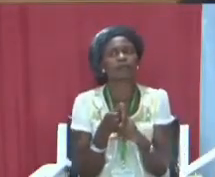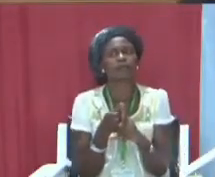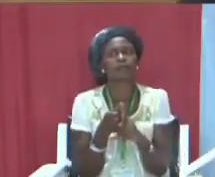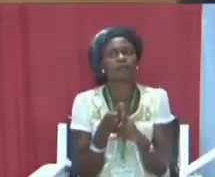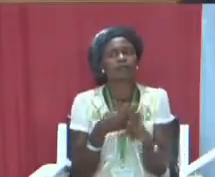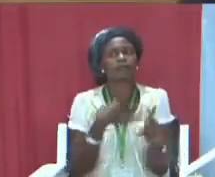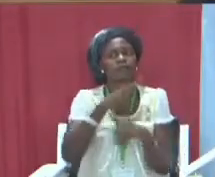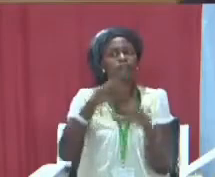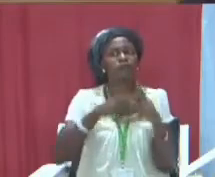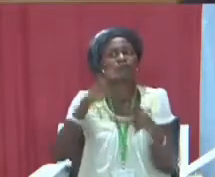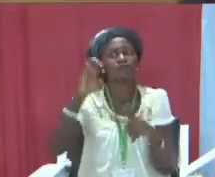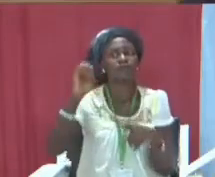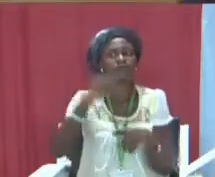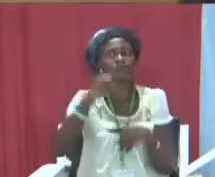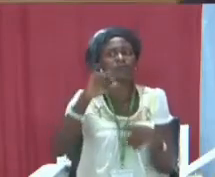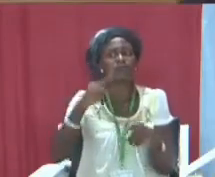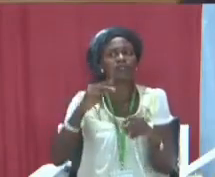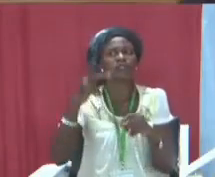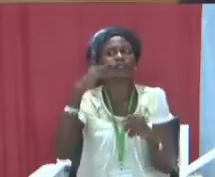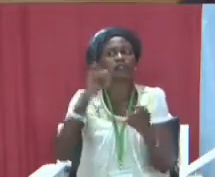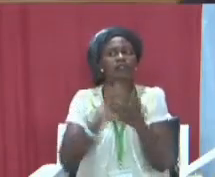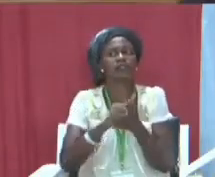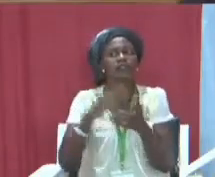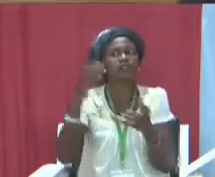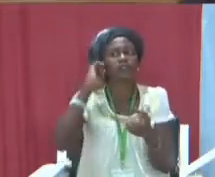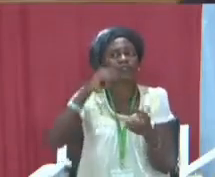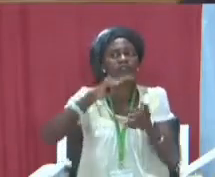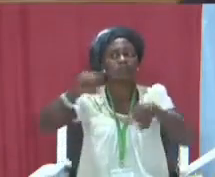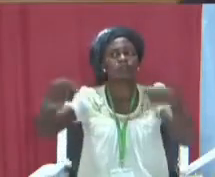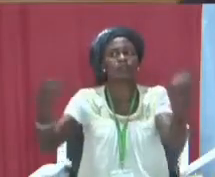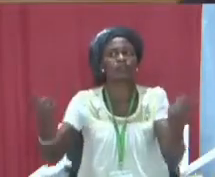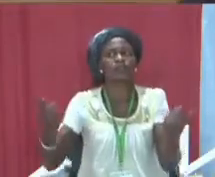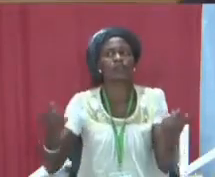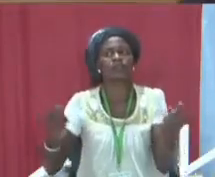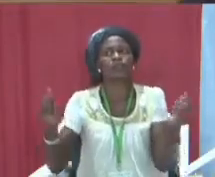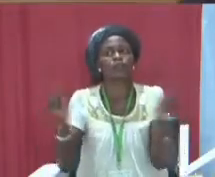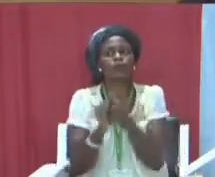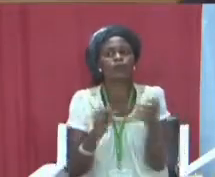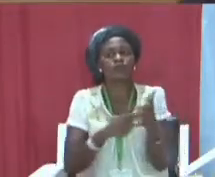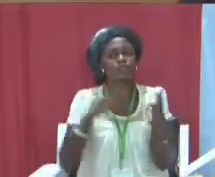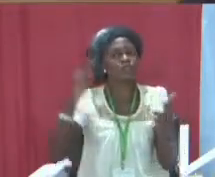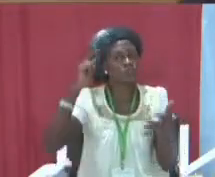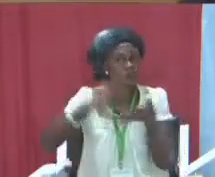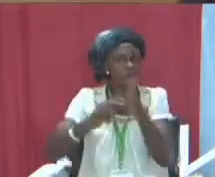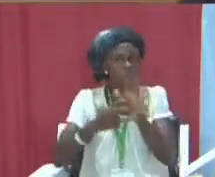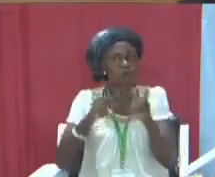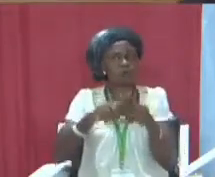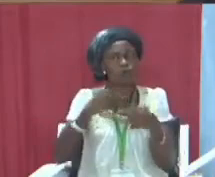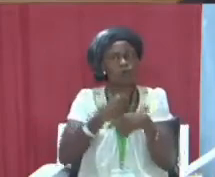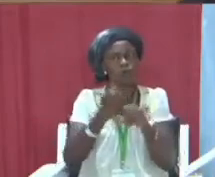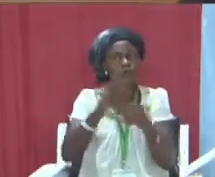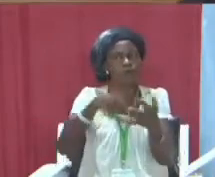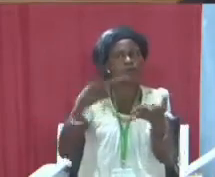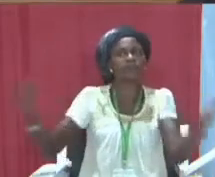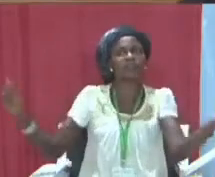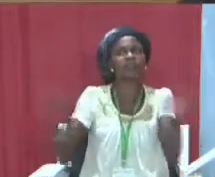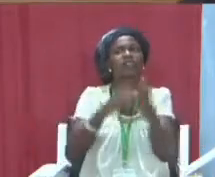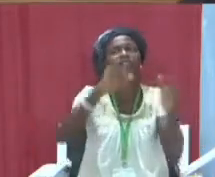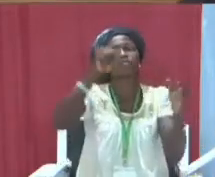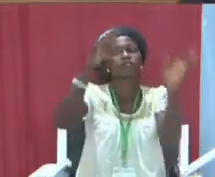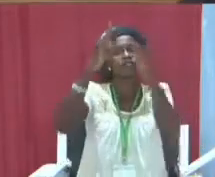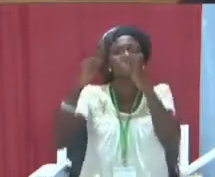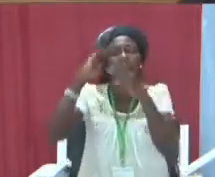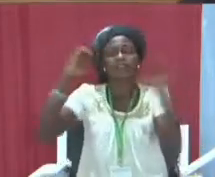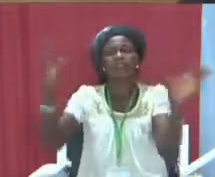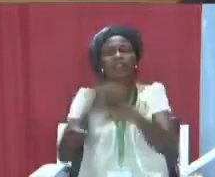And when Ezekiel saw that Sennacherib had come with this purpose to make war against Jerusalem,